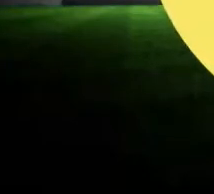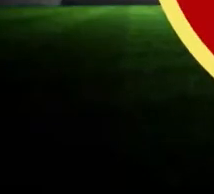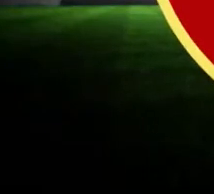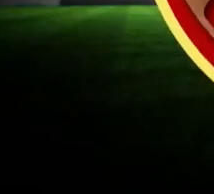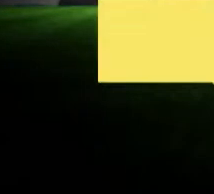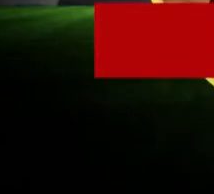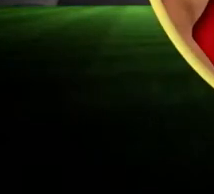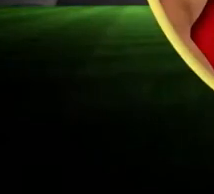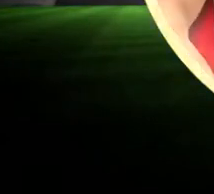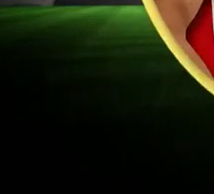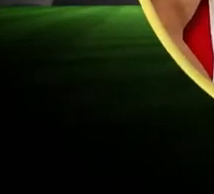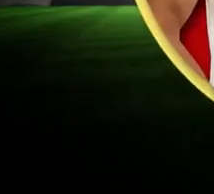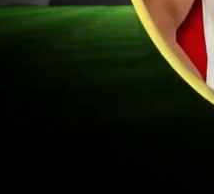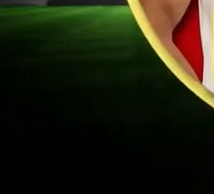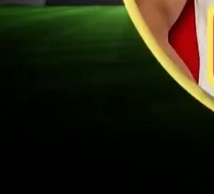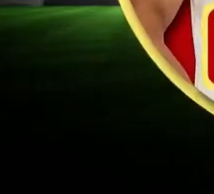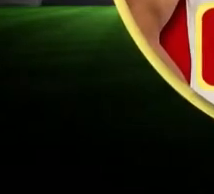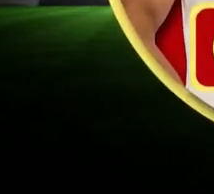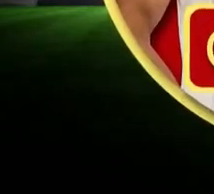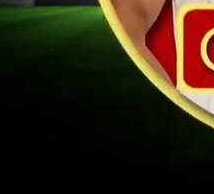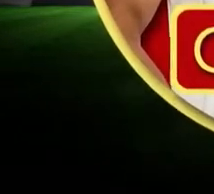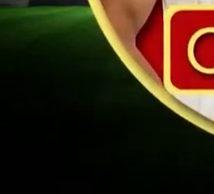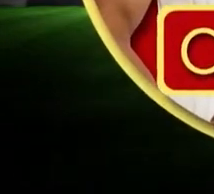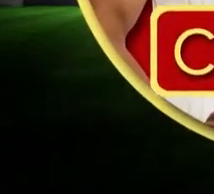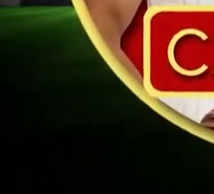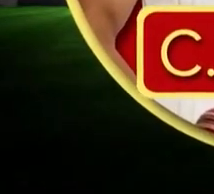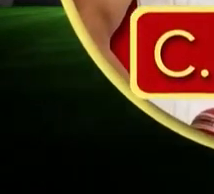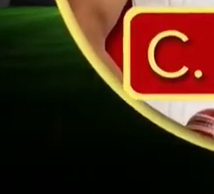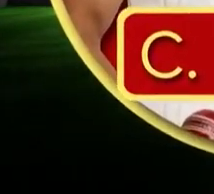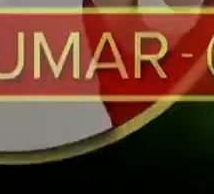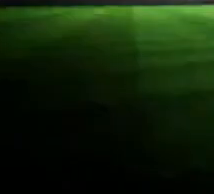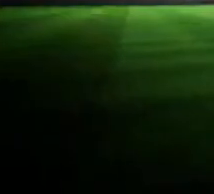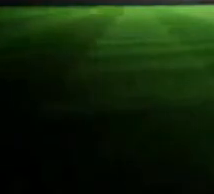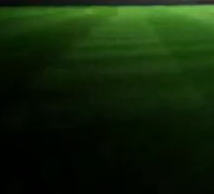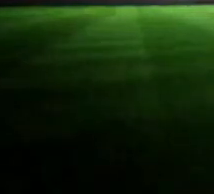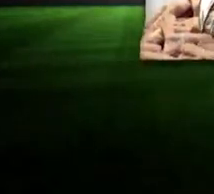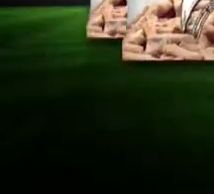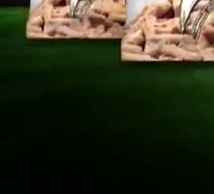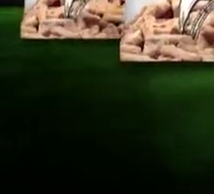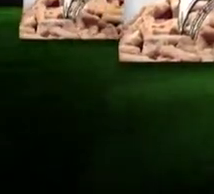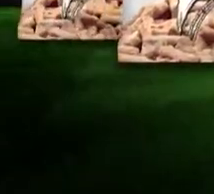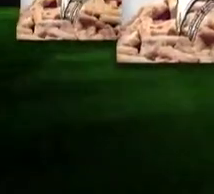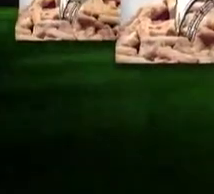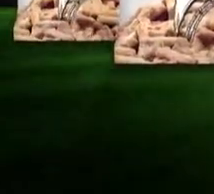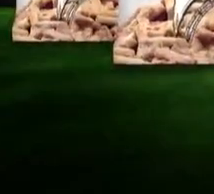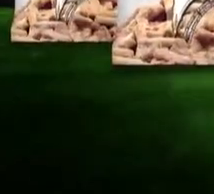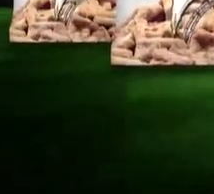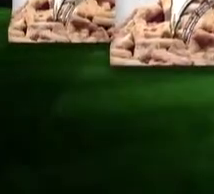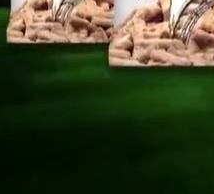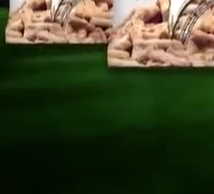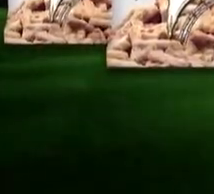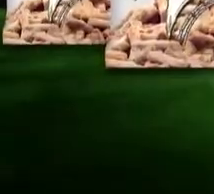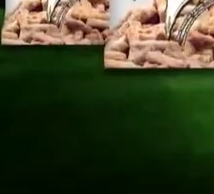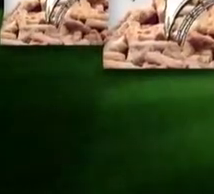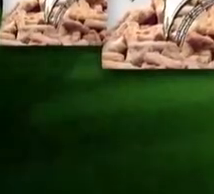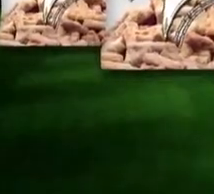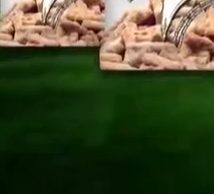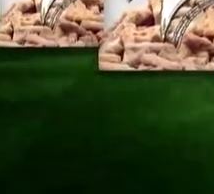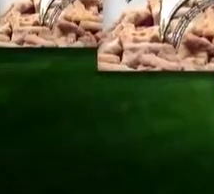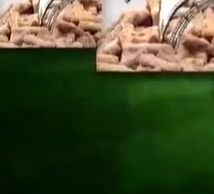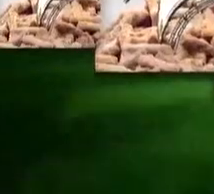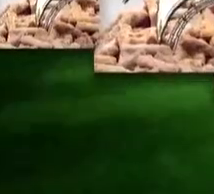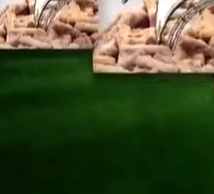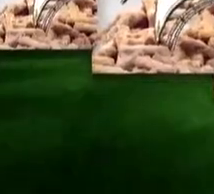Okay, so Skipper Kumar and all the players are on a tea and snack break. This break is brought to you by the traditional and